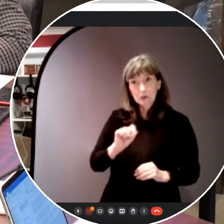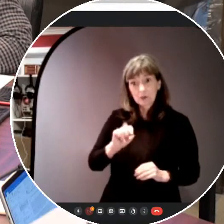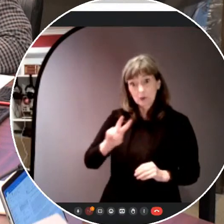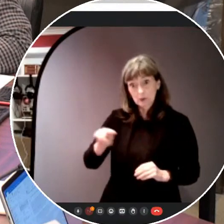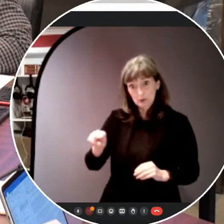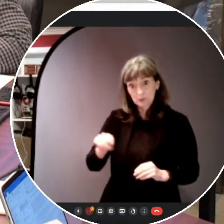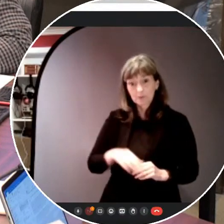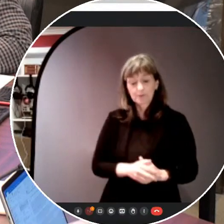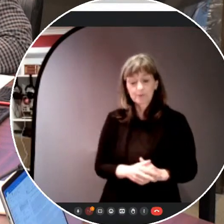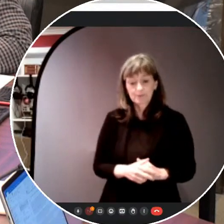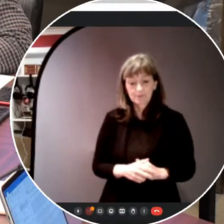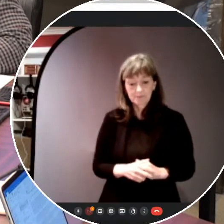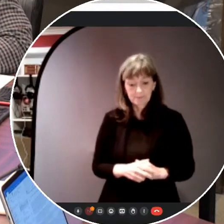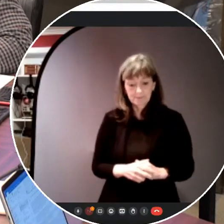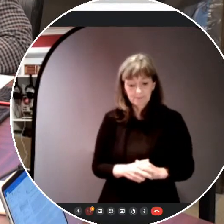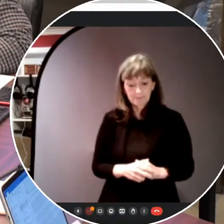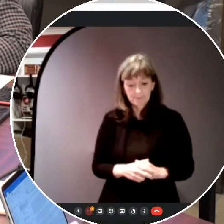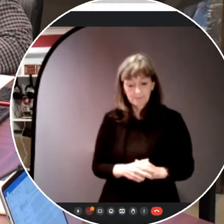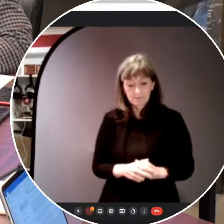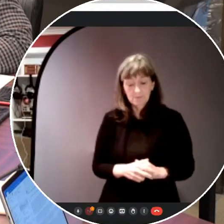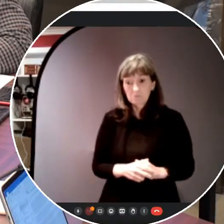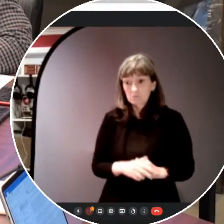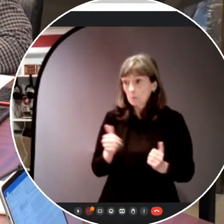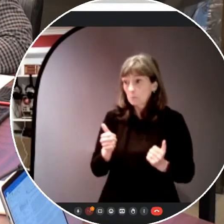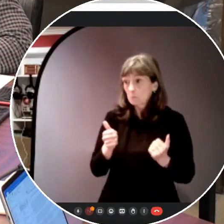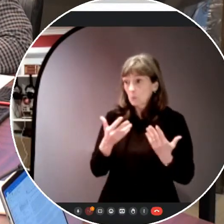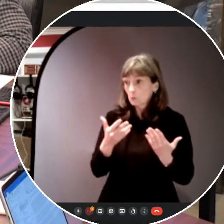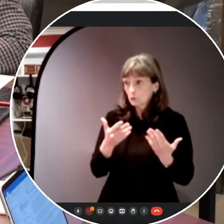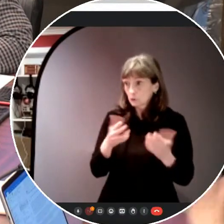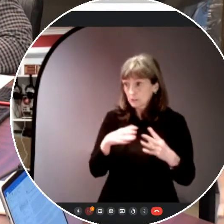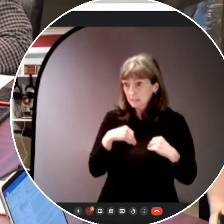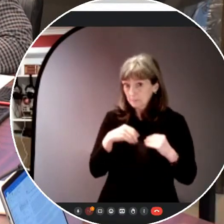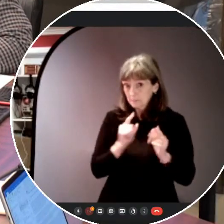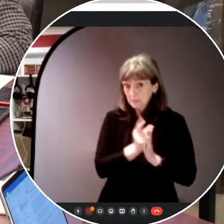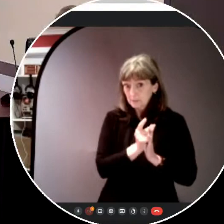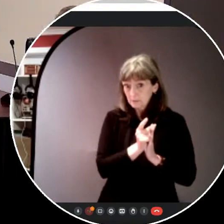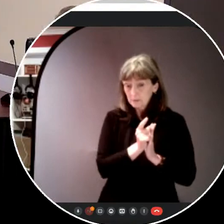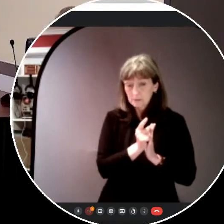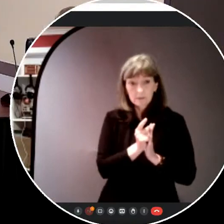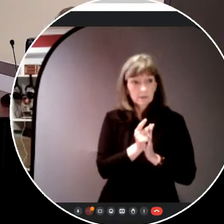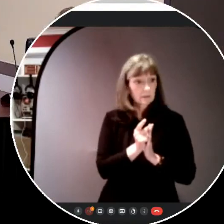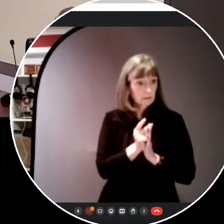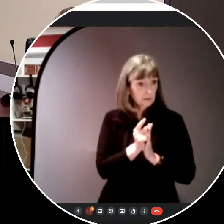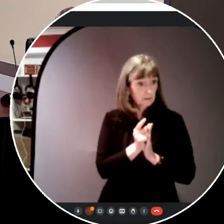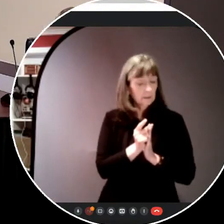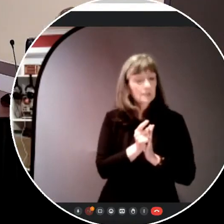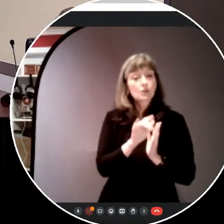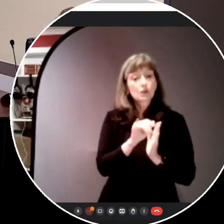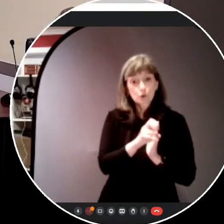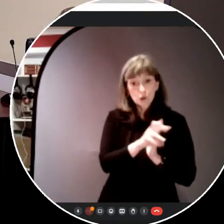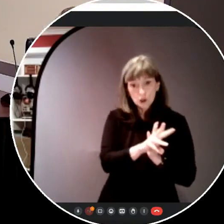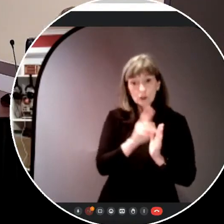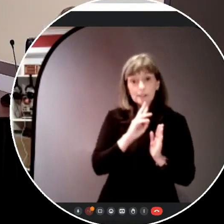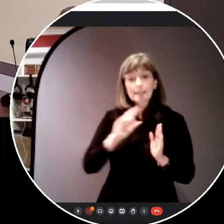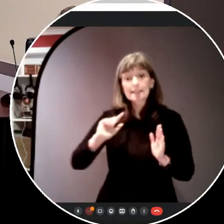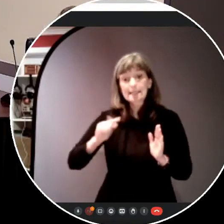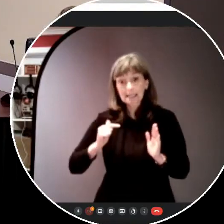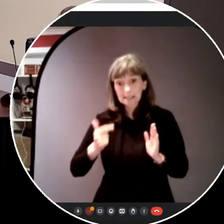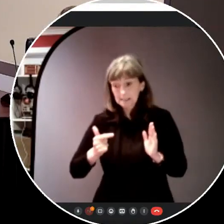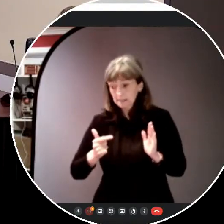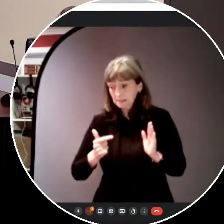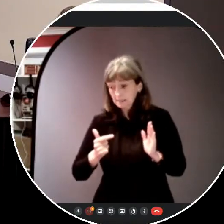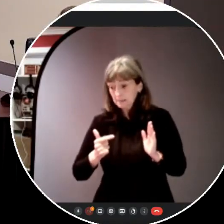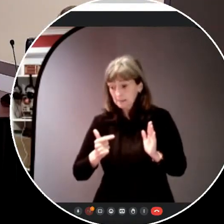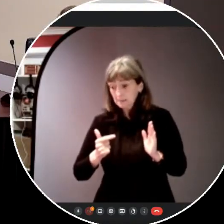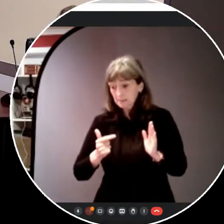2022. So I'll request a motion to accept the minutes. Thank you, Ms. Jewer. Seconder?